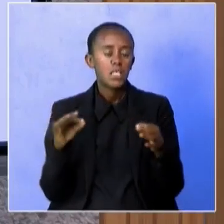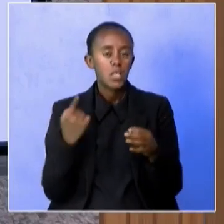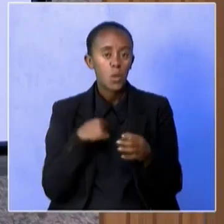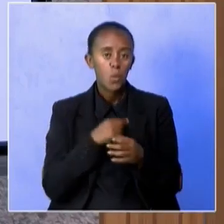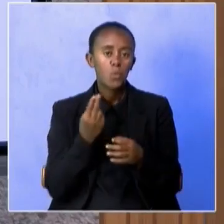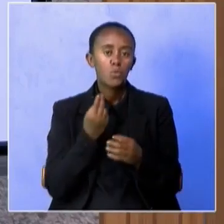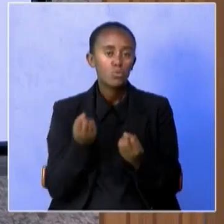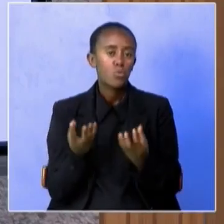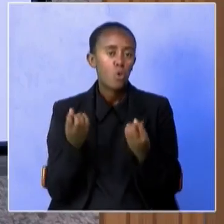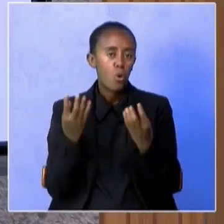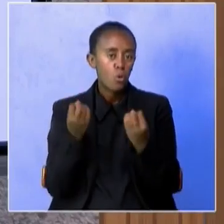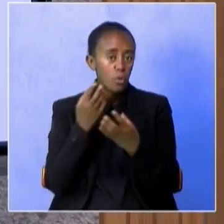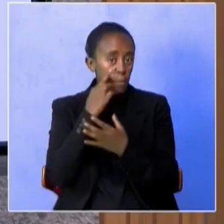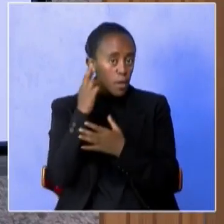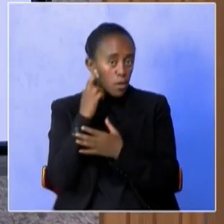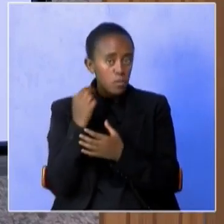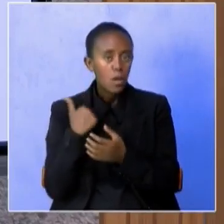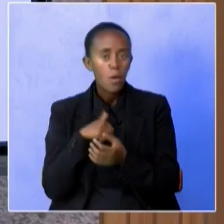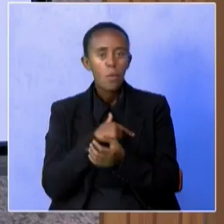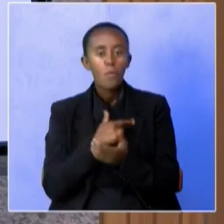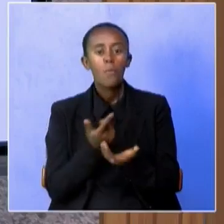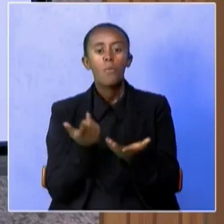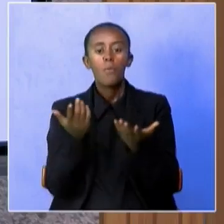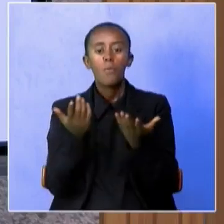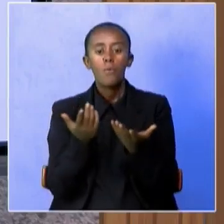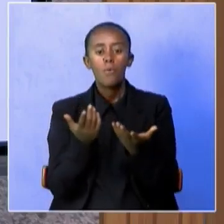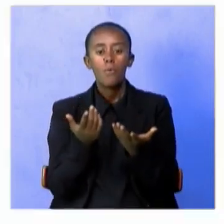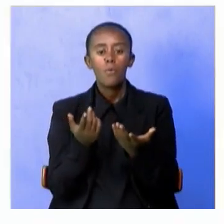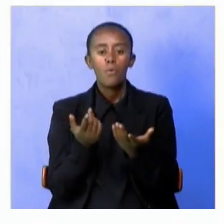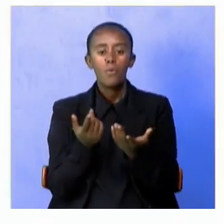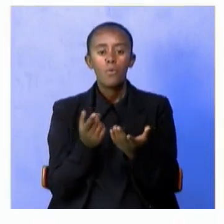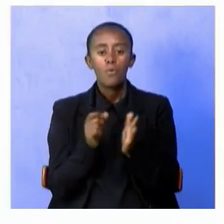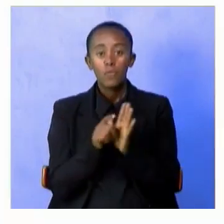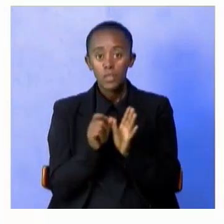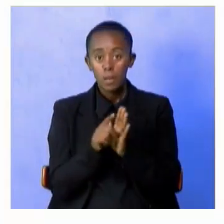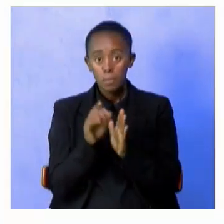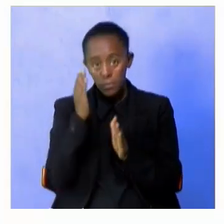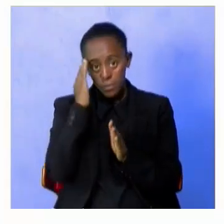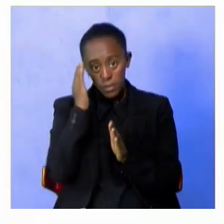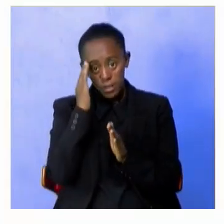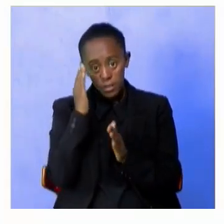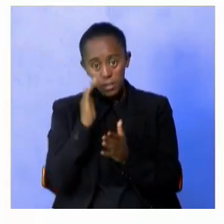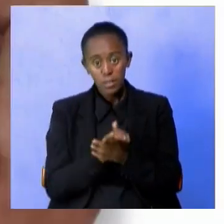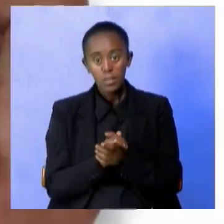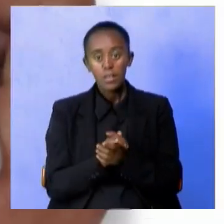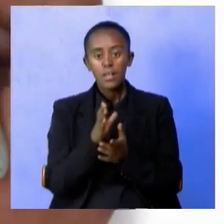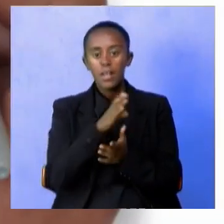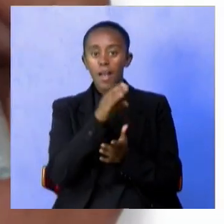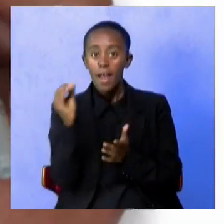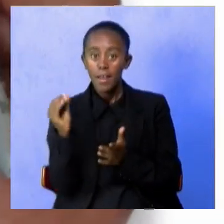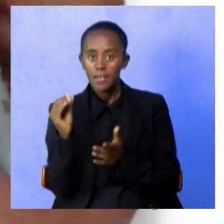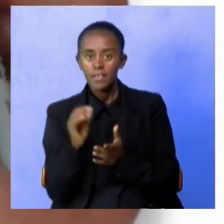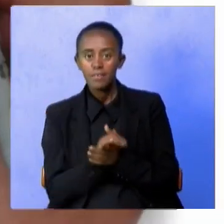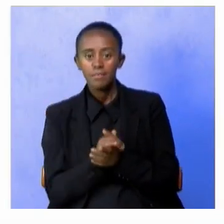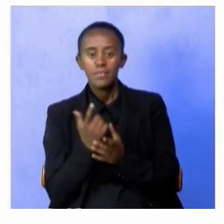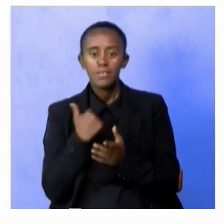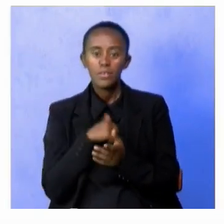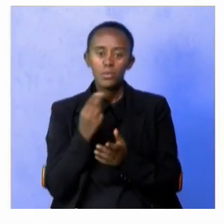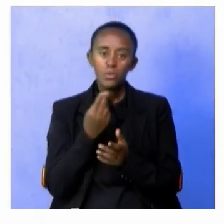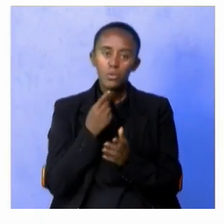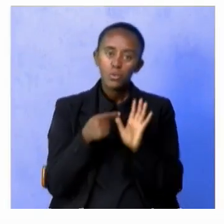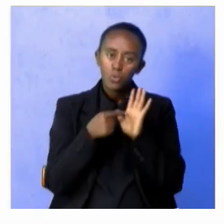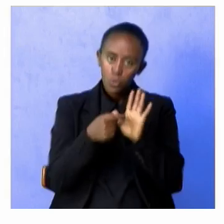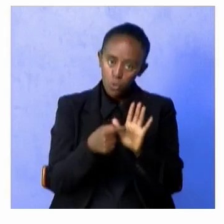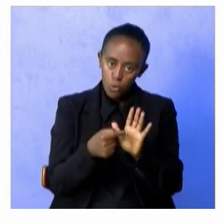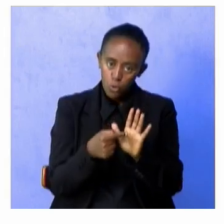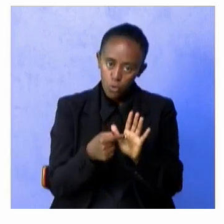them a lot because we need to use, for example, the most common one that we use, and. We use it to show